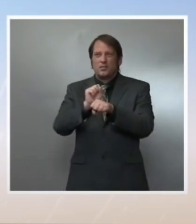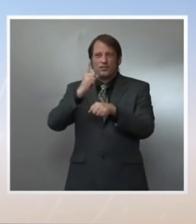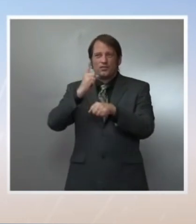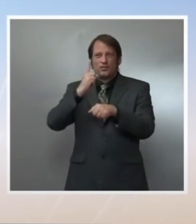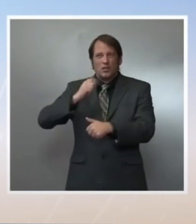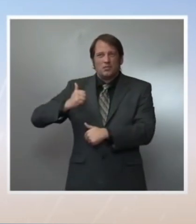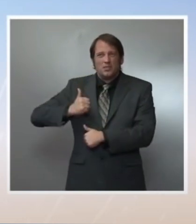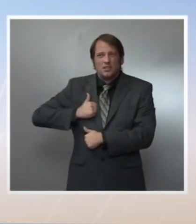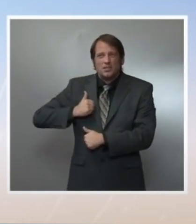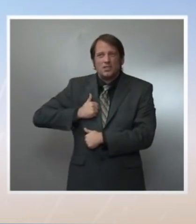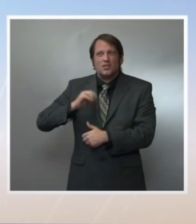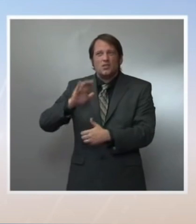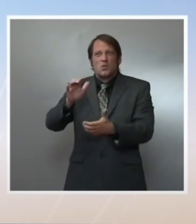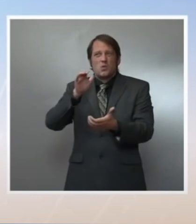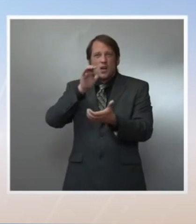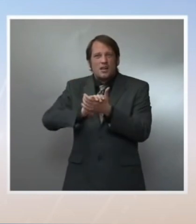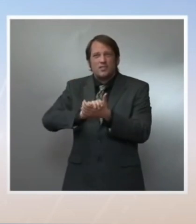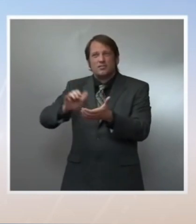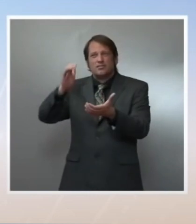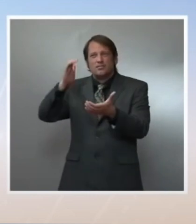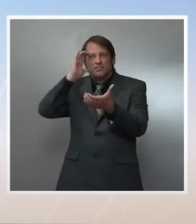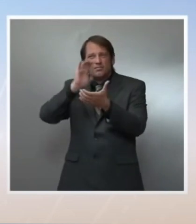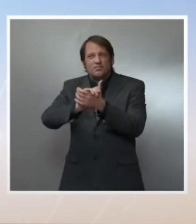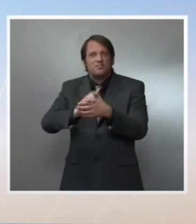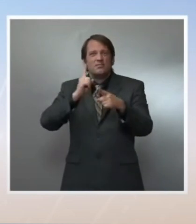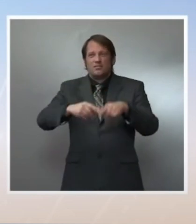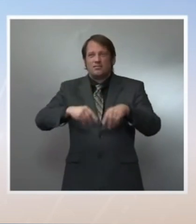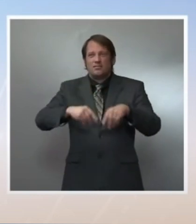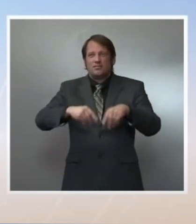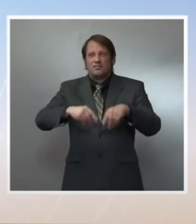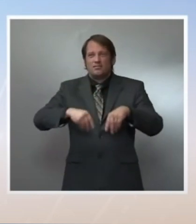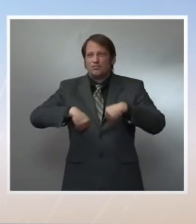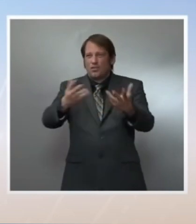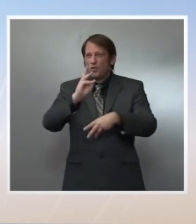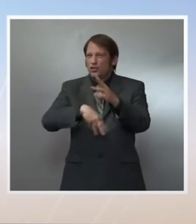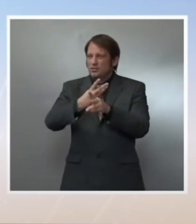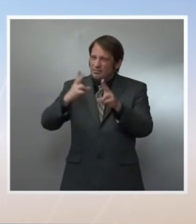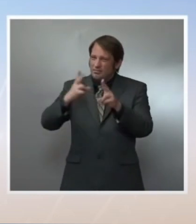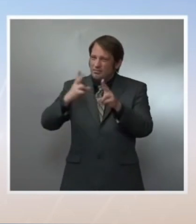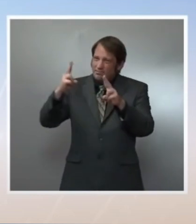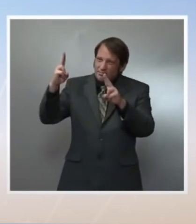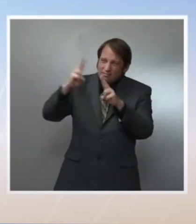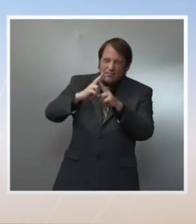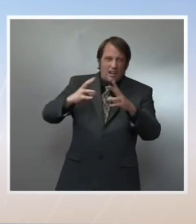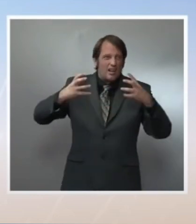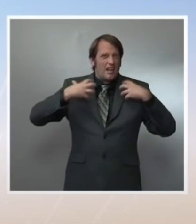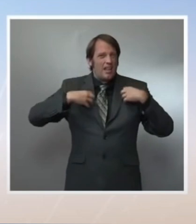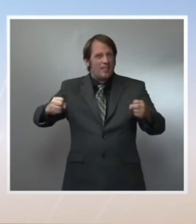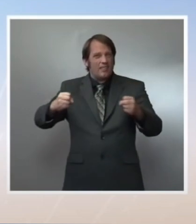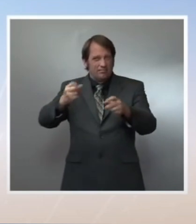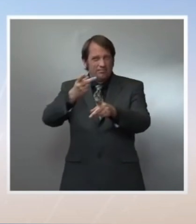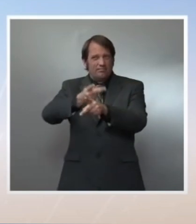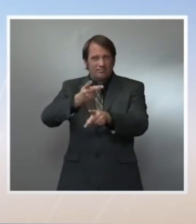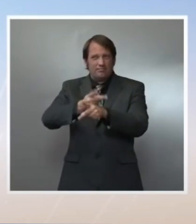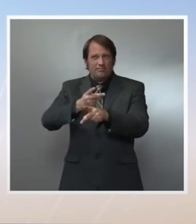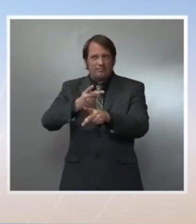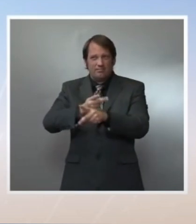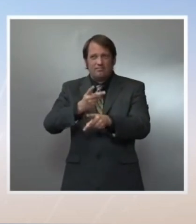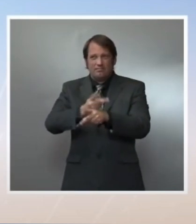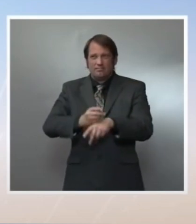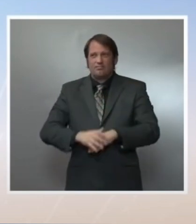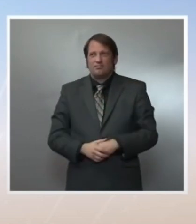helping ensure the delivery of world-class, state-of-the-art healthcare. Here's what the jobs plan means for veterans and their families. $18